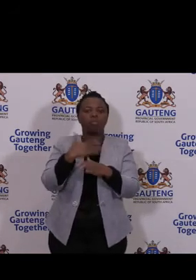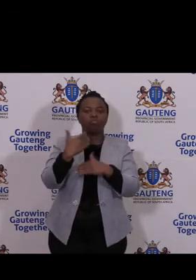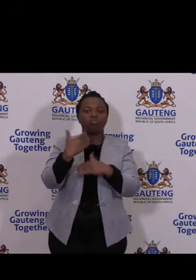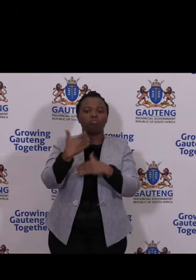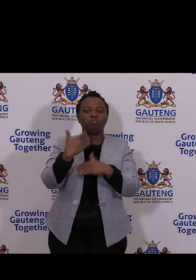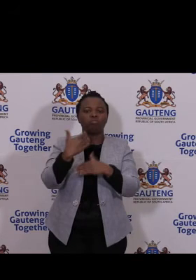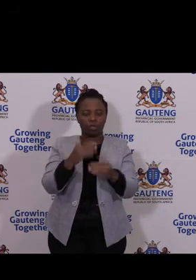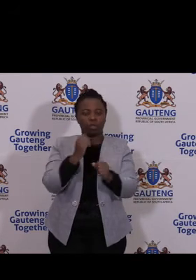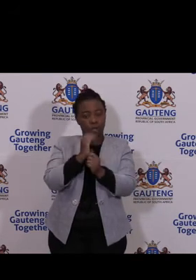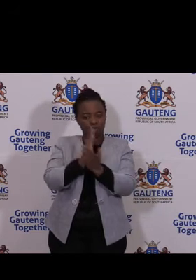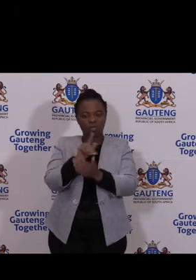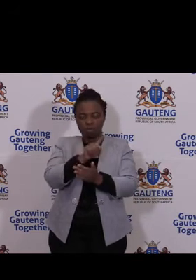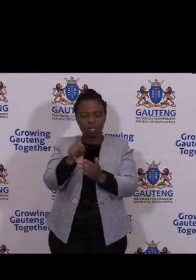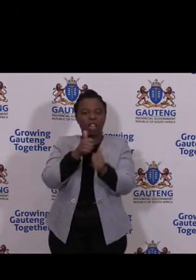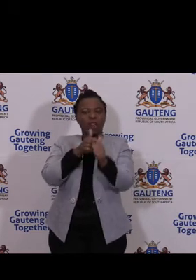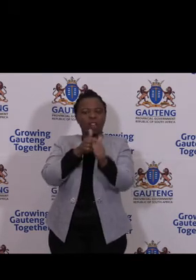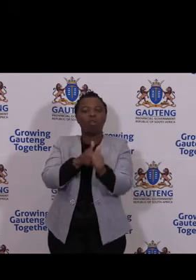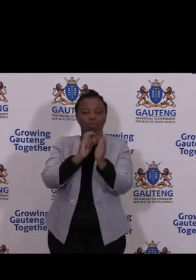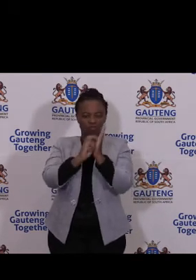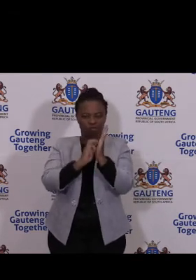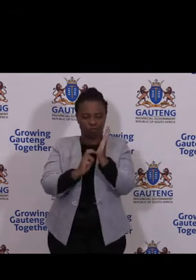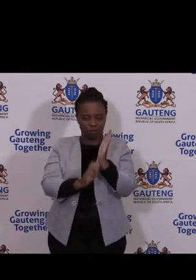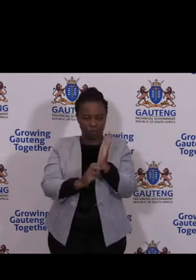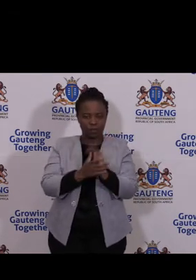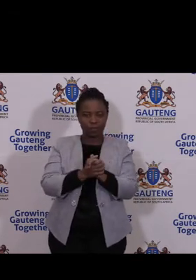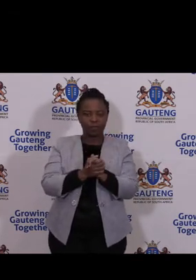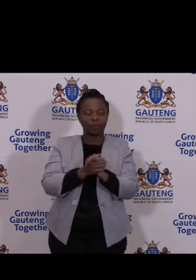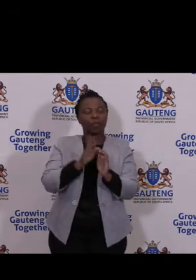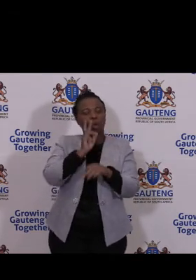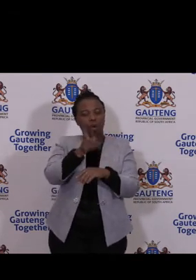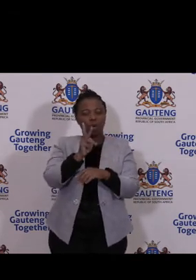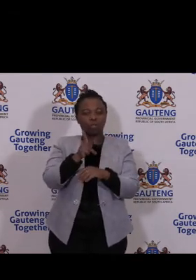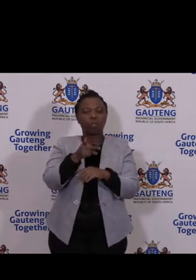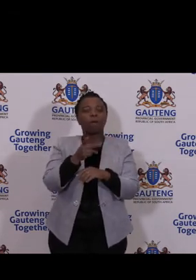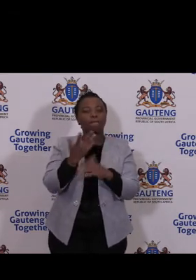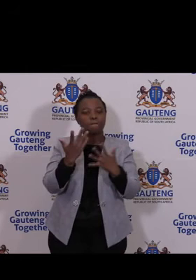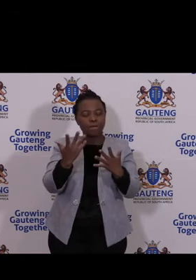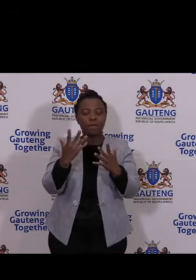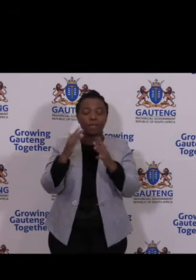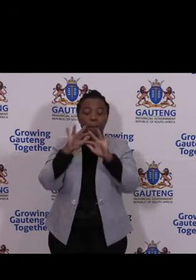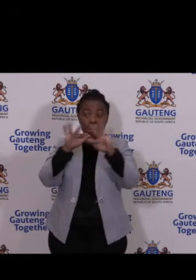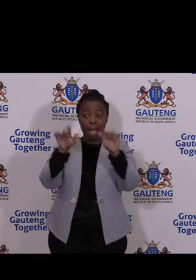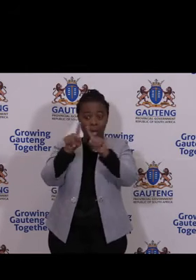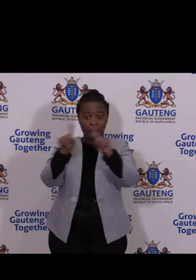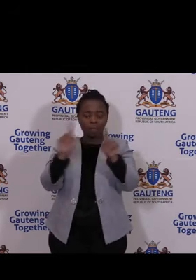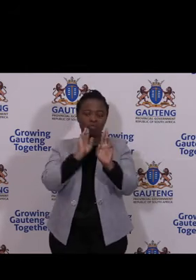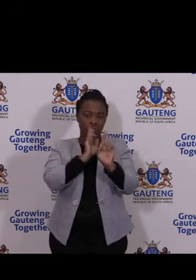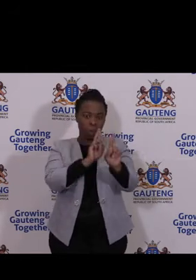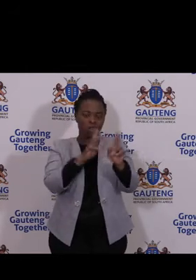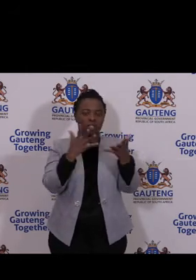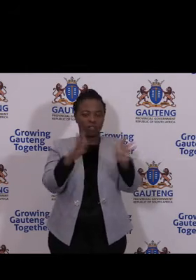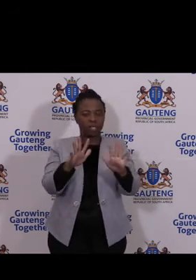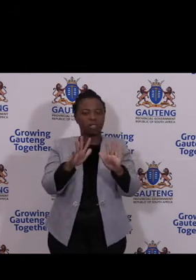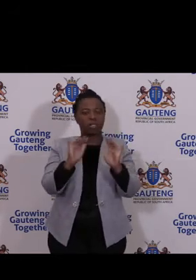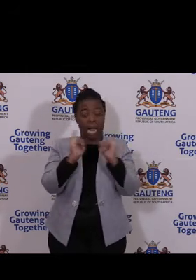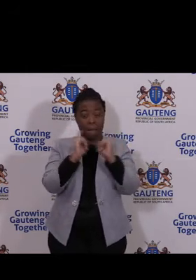the regulations. And would like to thank the public who have reported some of the companies who don't follow the